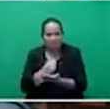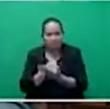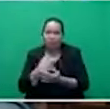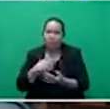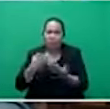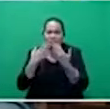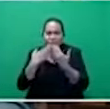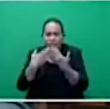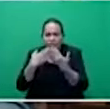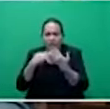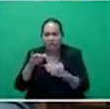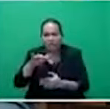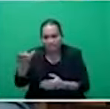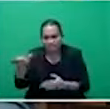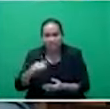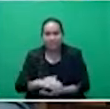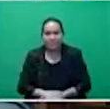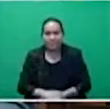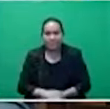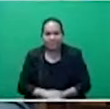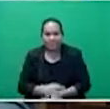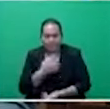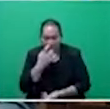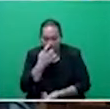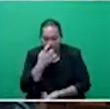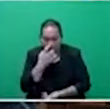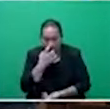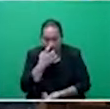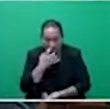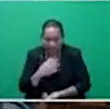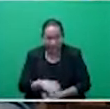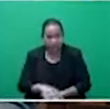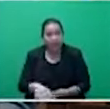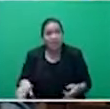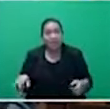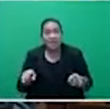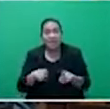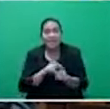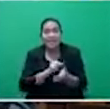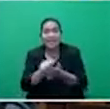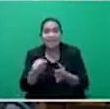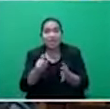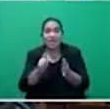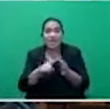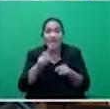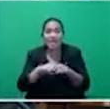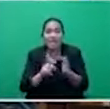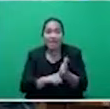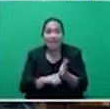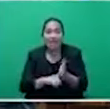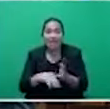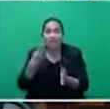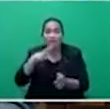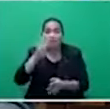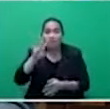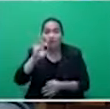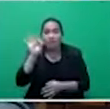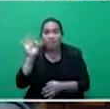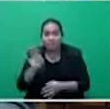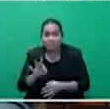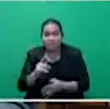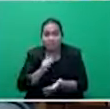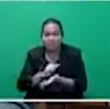that, sir. And of course, Mr. Speaker, sir, the sale of EFL shares, 44%, helped. They won't tell you